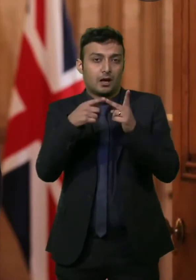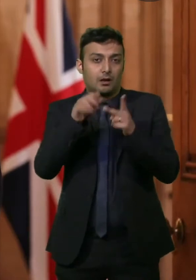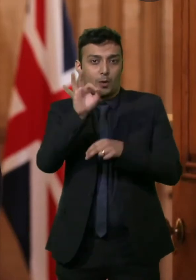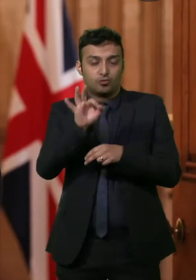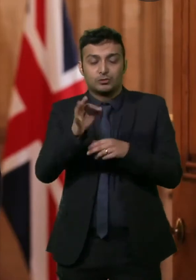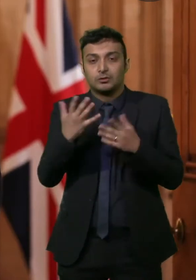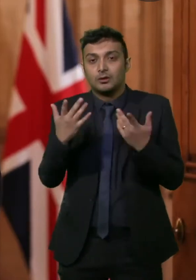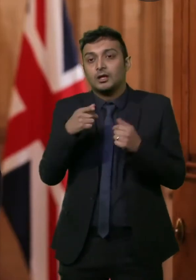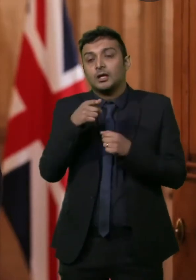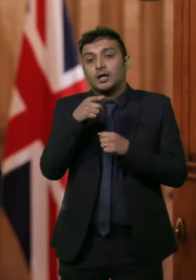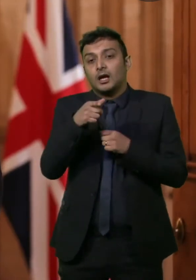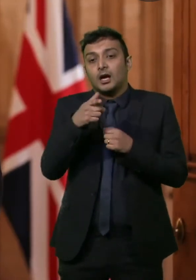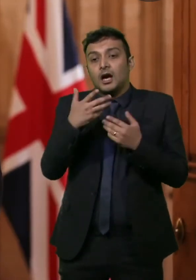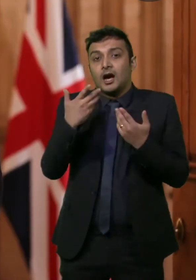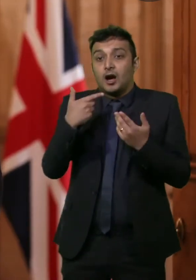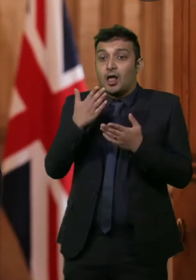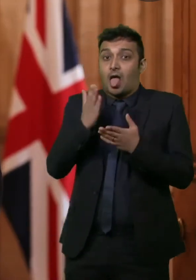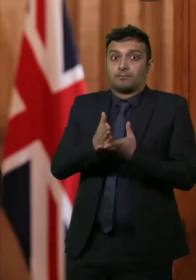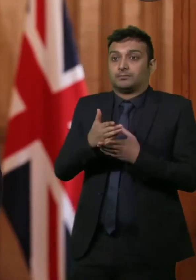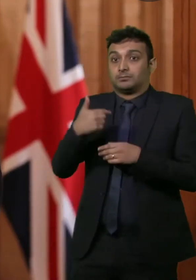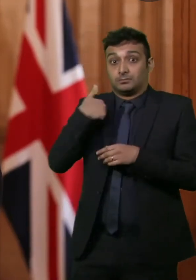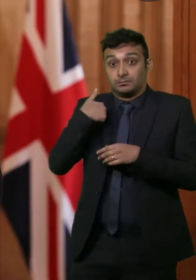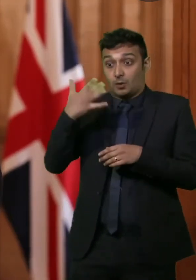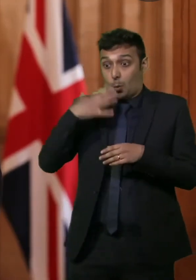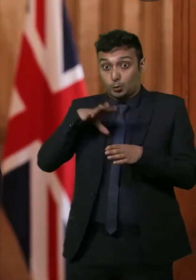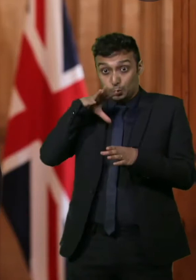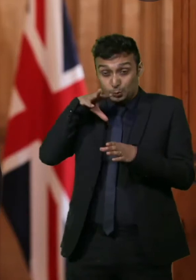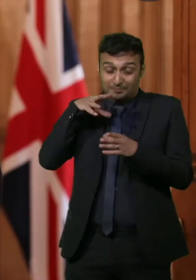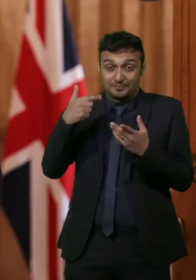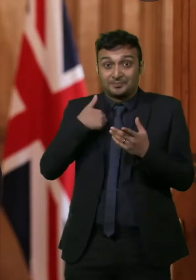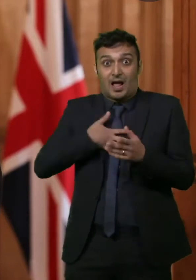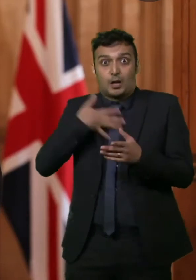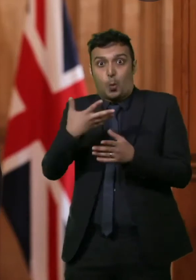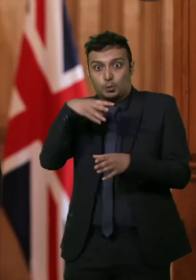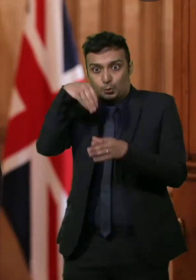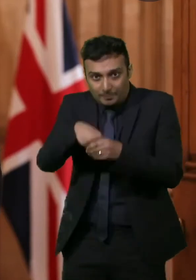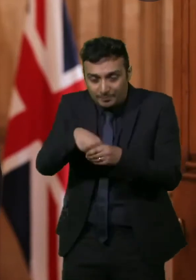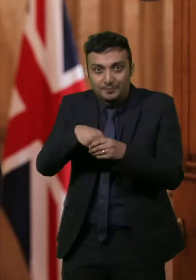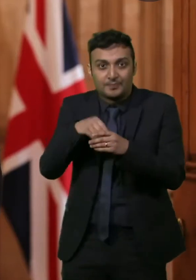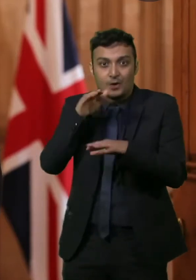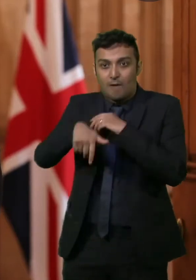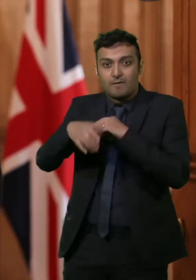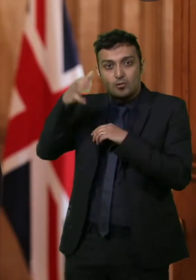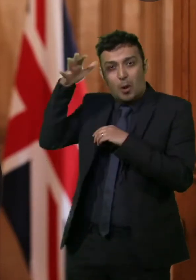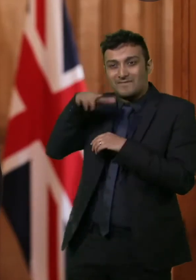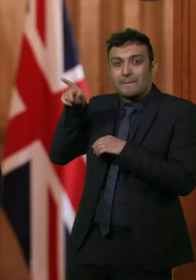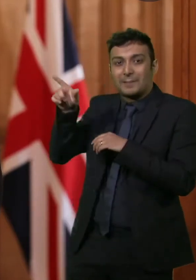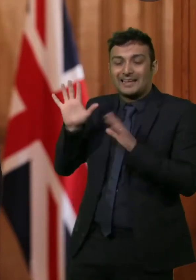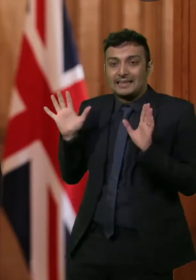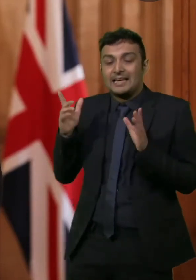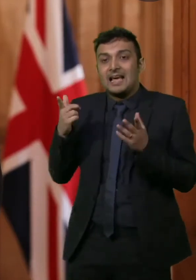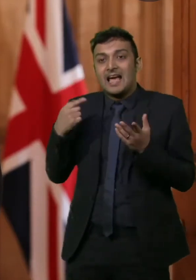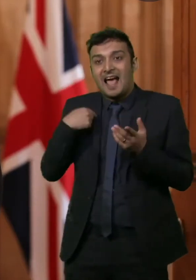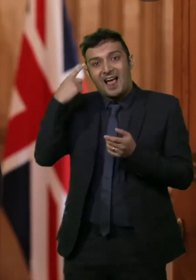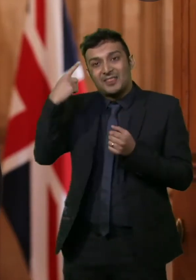than I've said already. But I really think that when it comes to matters to do with the royal